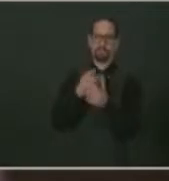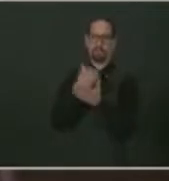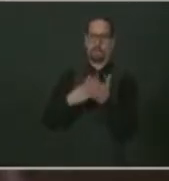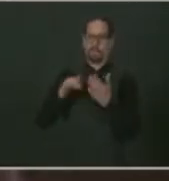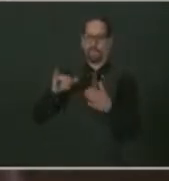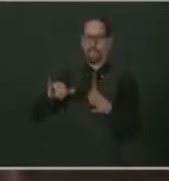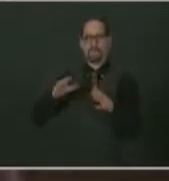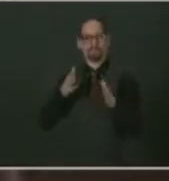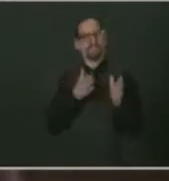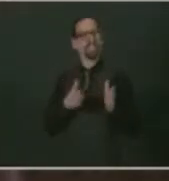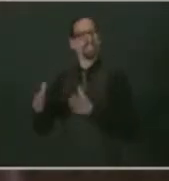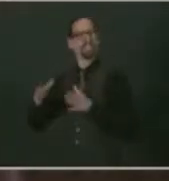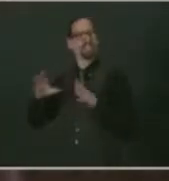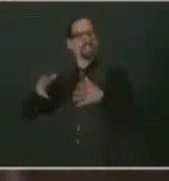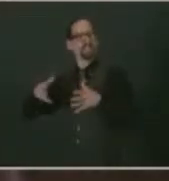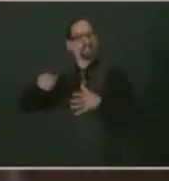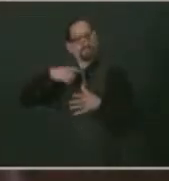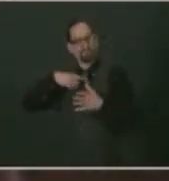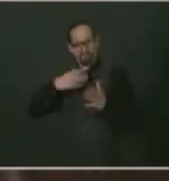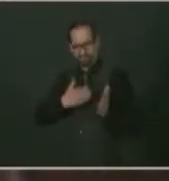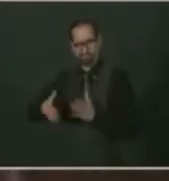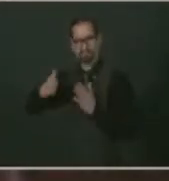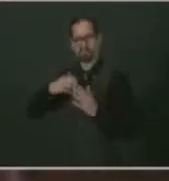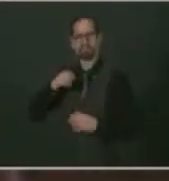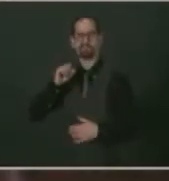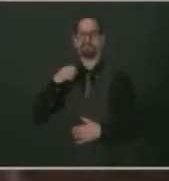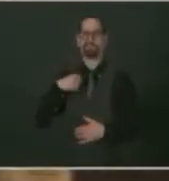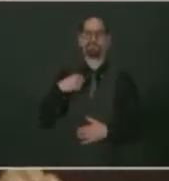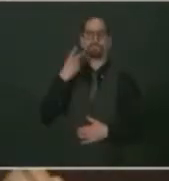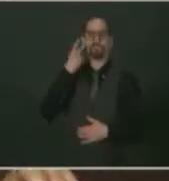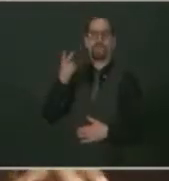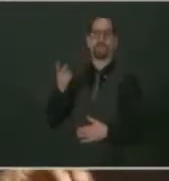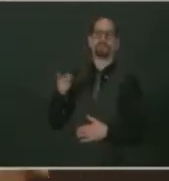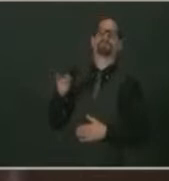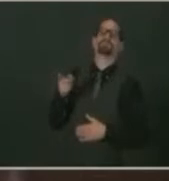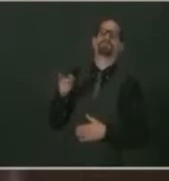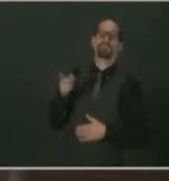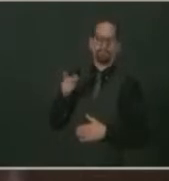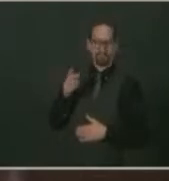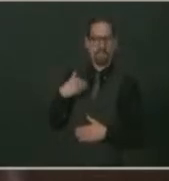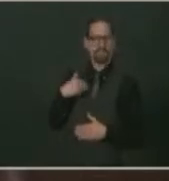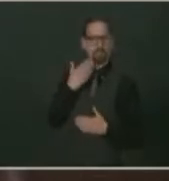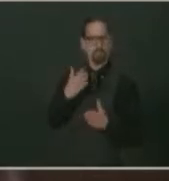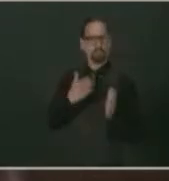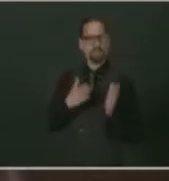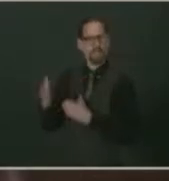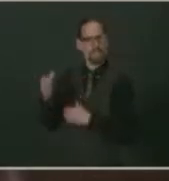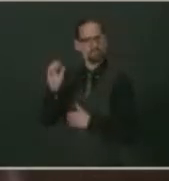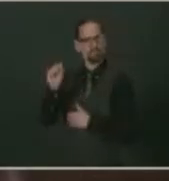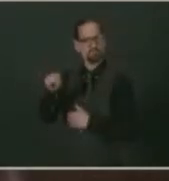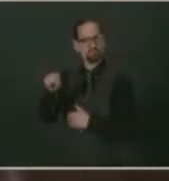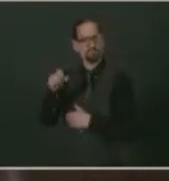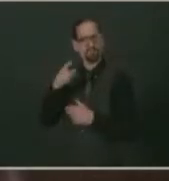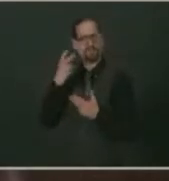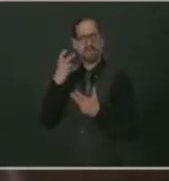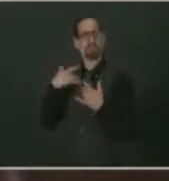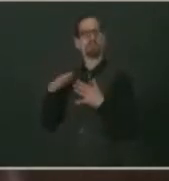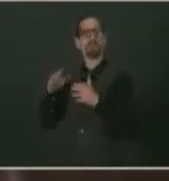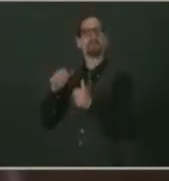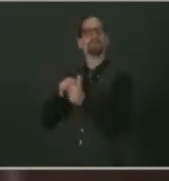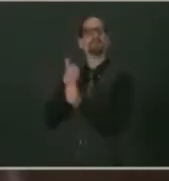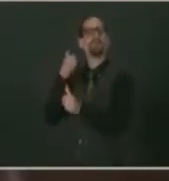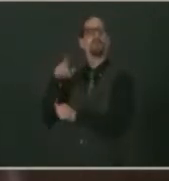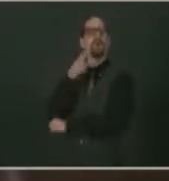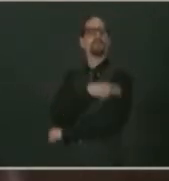tremendous outcomes from that, was to keep people out of the hospital and to keep them alive. A part of that